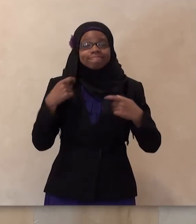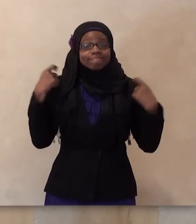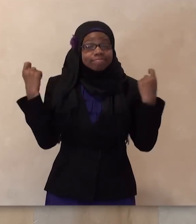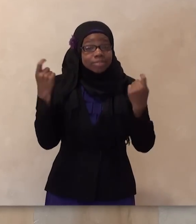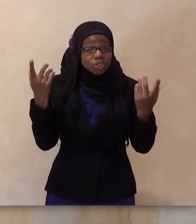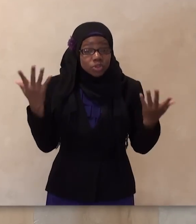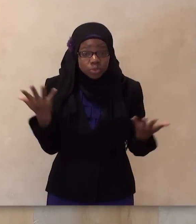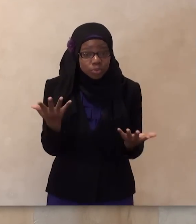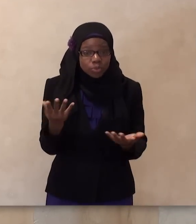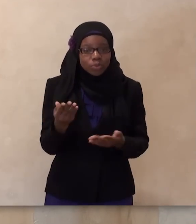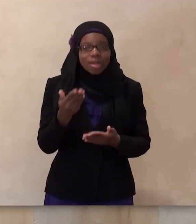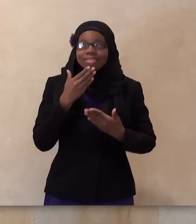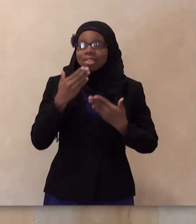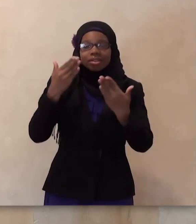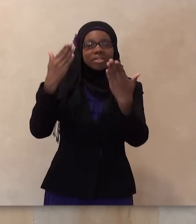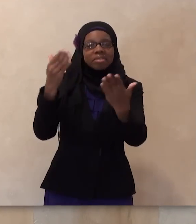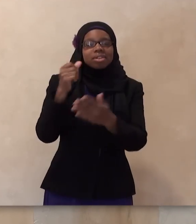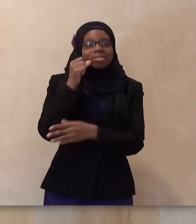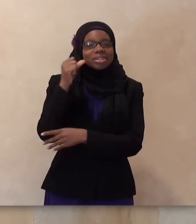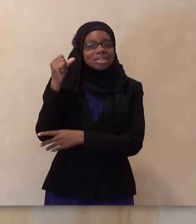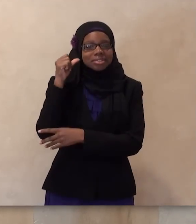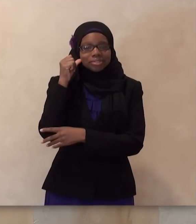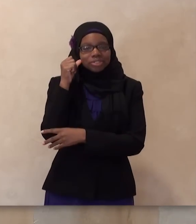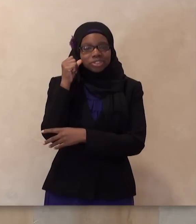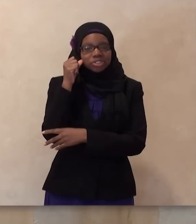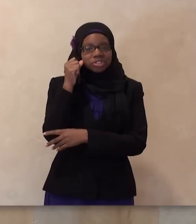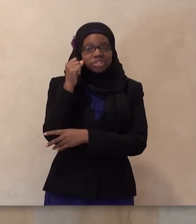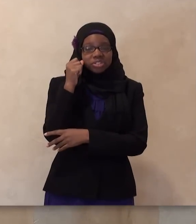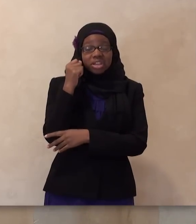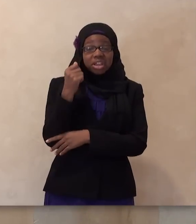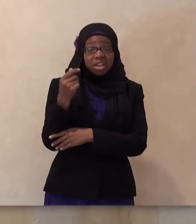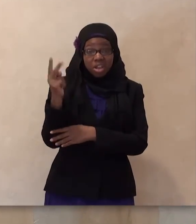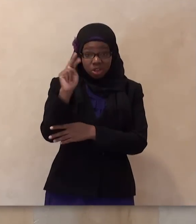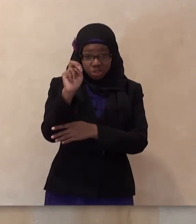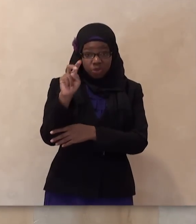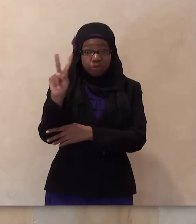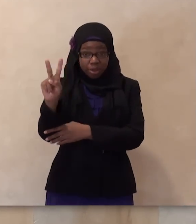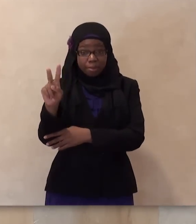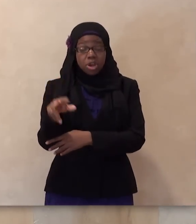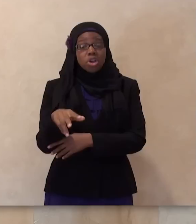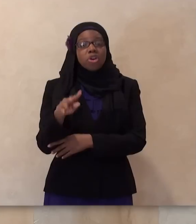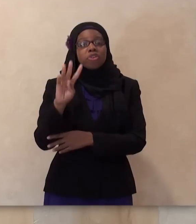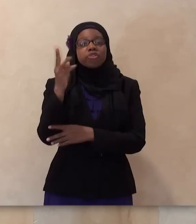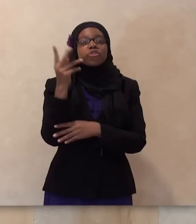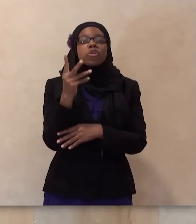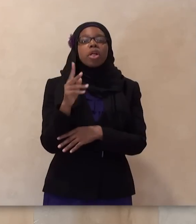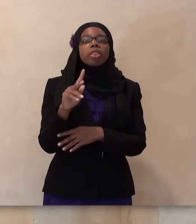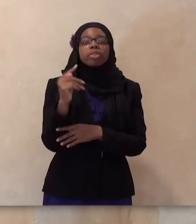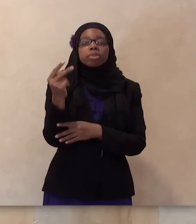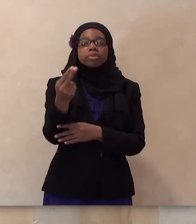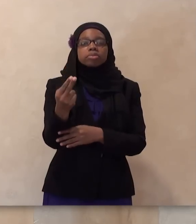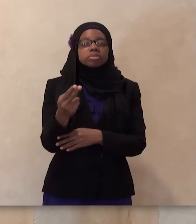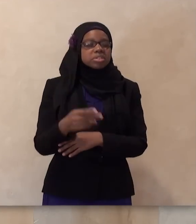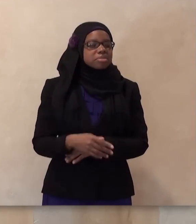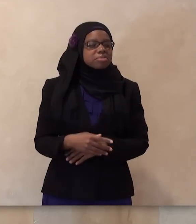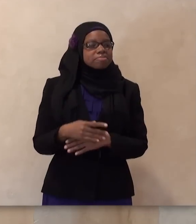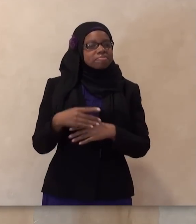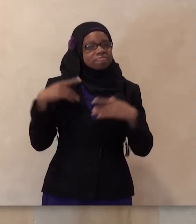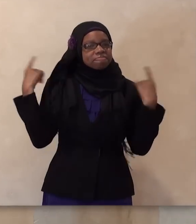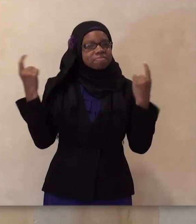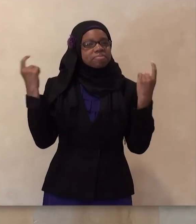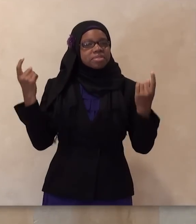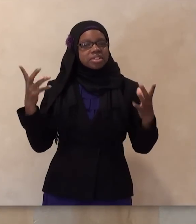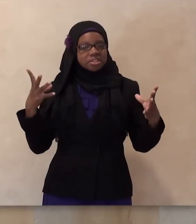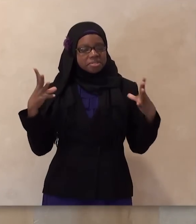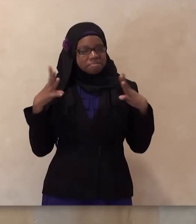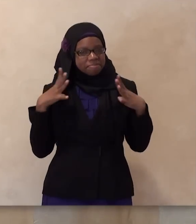which was yesterday, the fourth Thursday of November, which is celebrated as a holy day in the